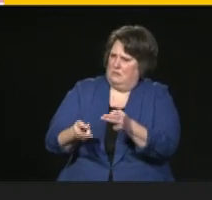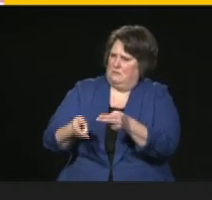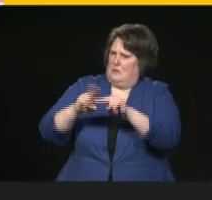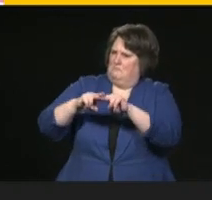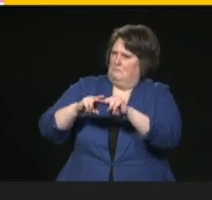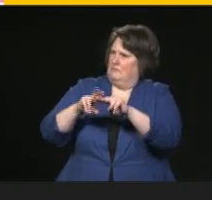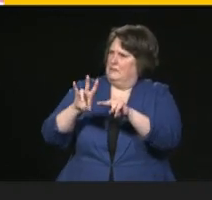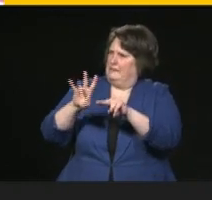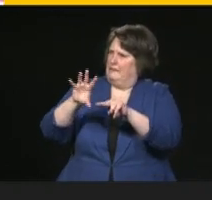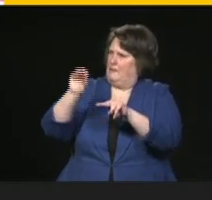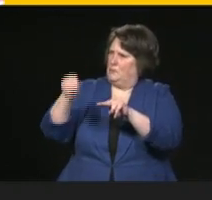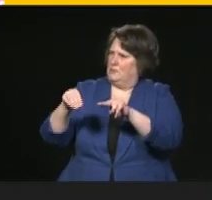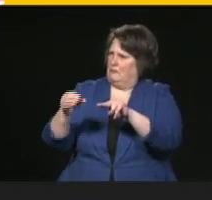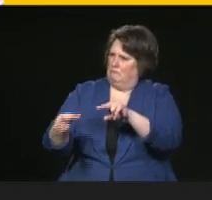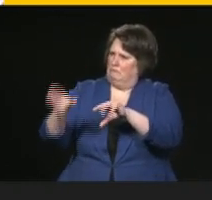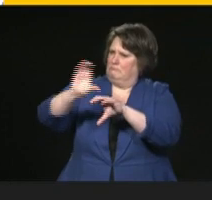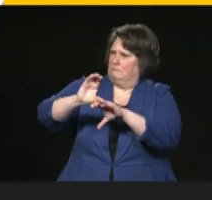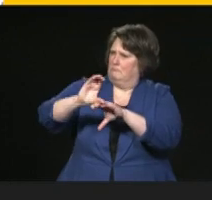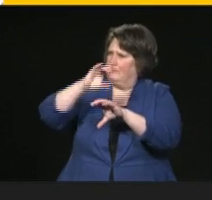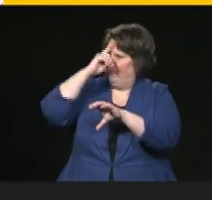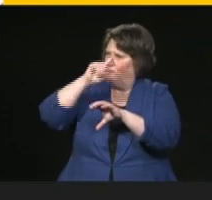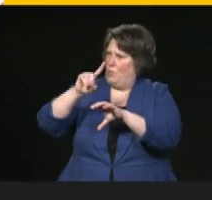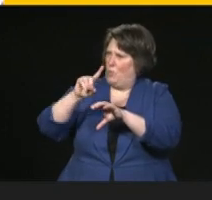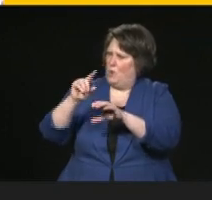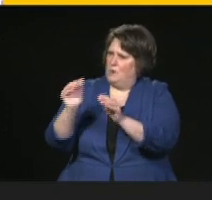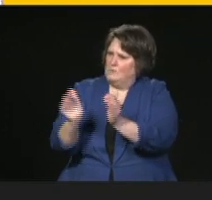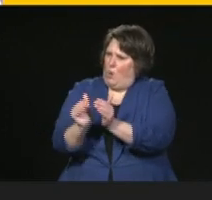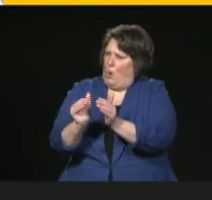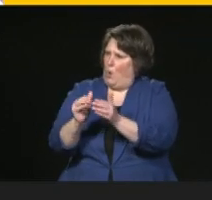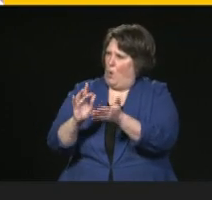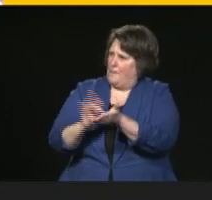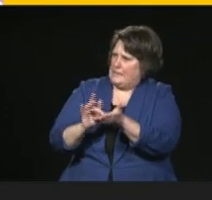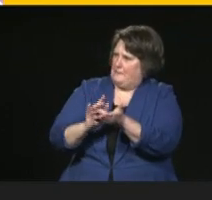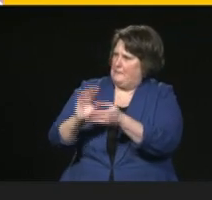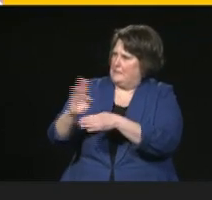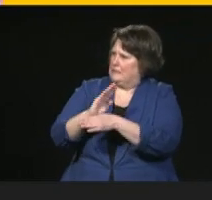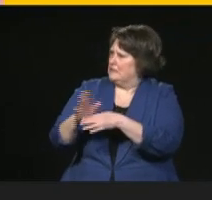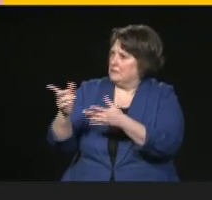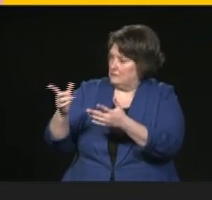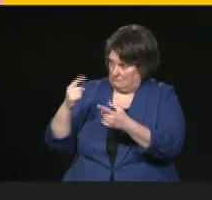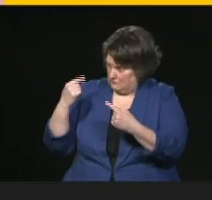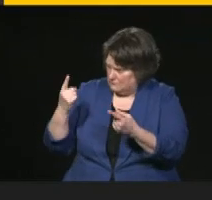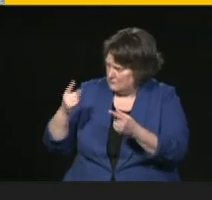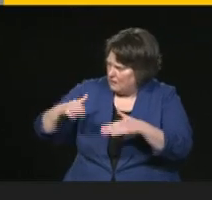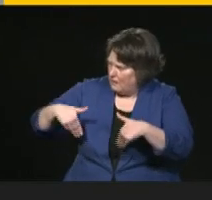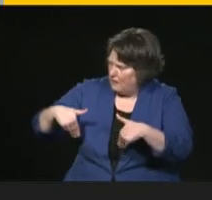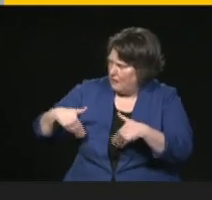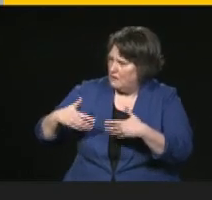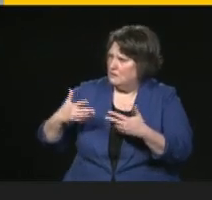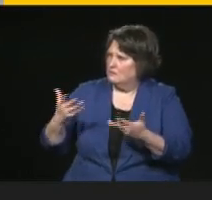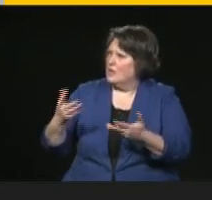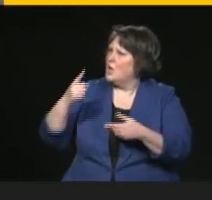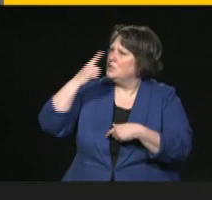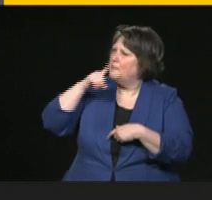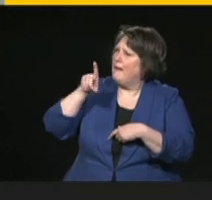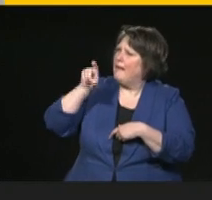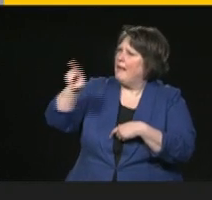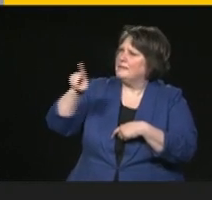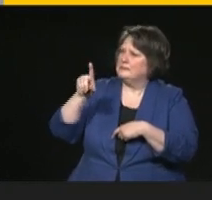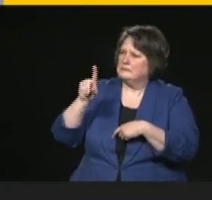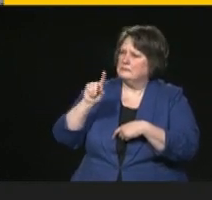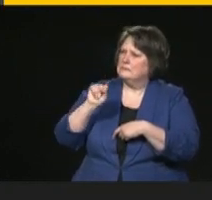wasn't being done? Jean-Yves, perhaps you could answer that question in French, and then I'll answer in English.